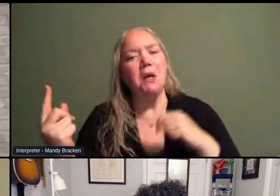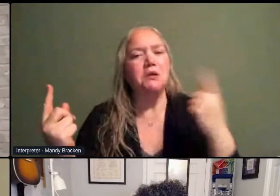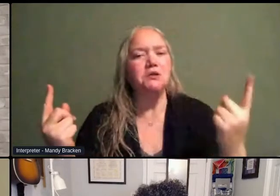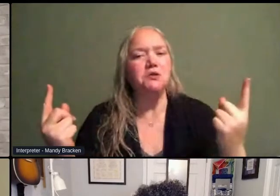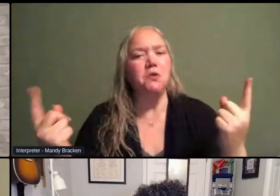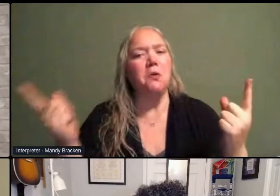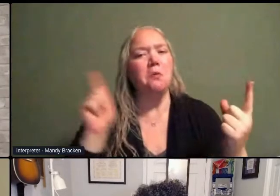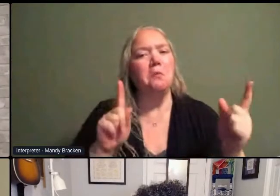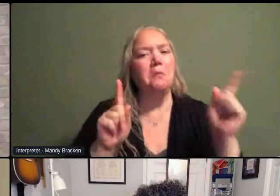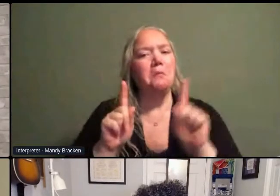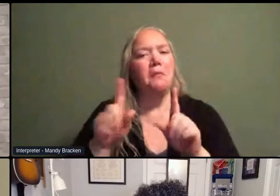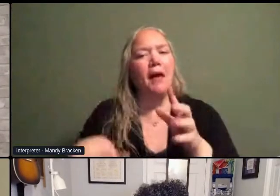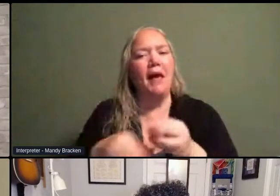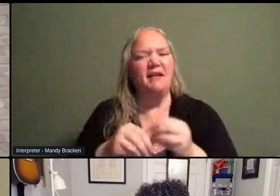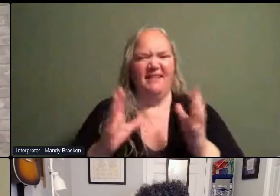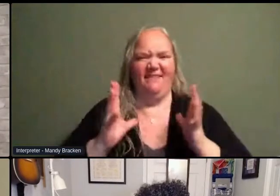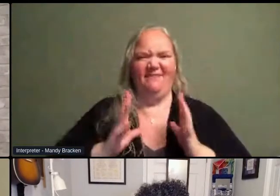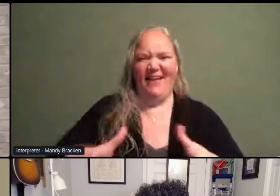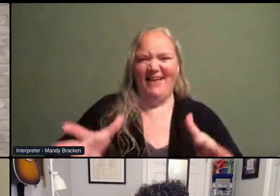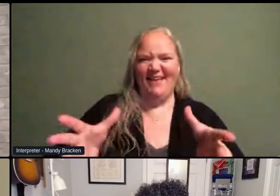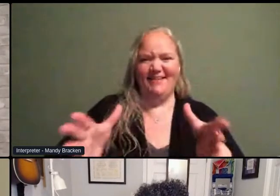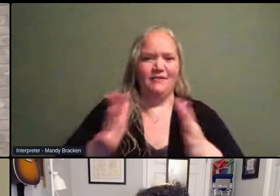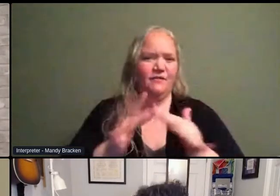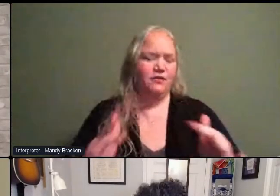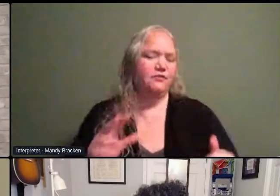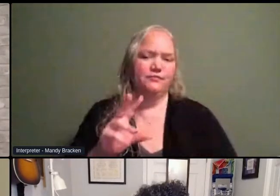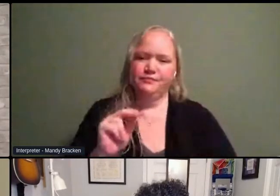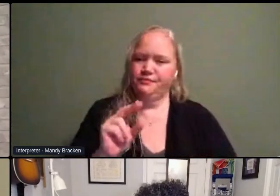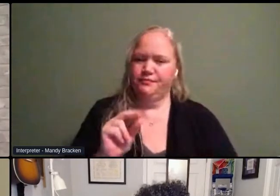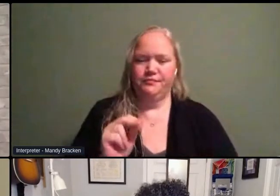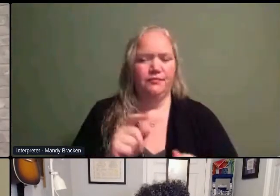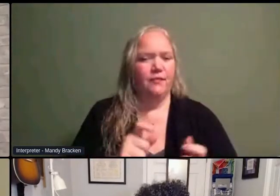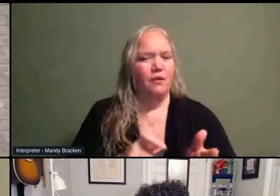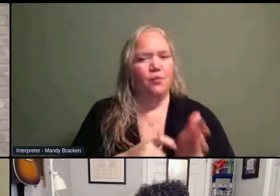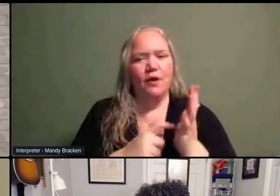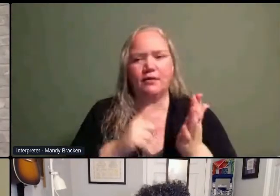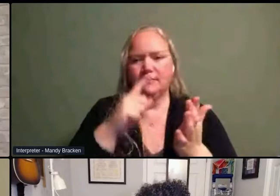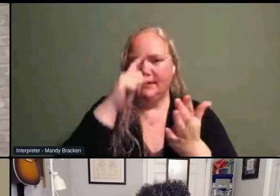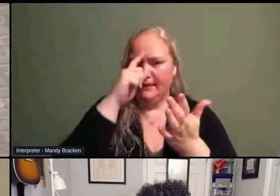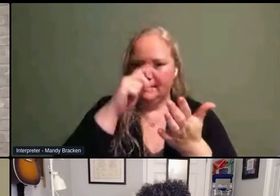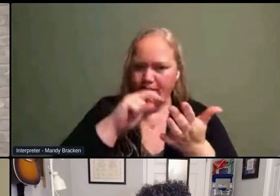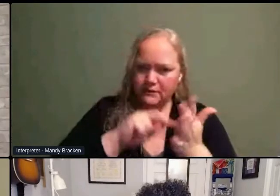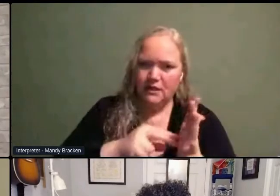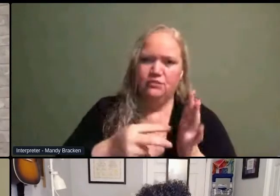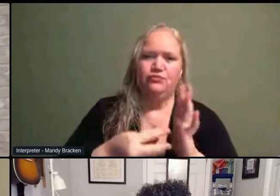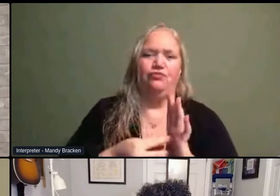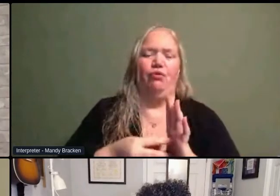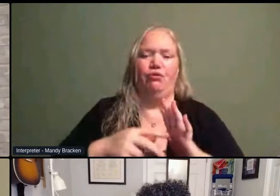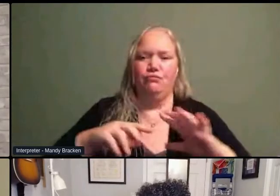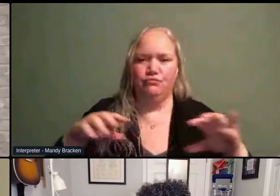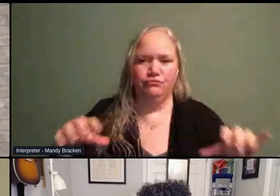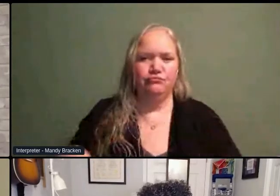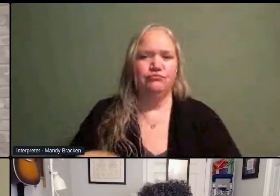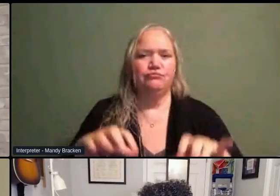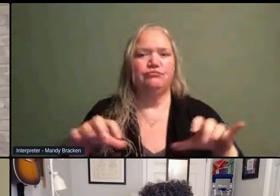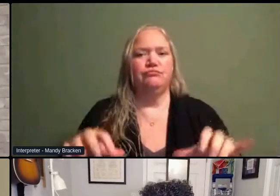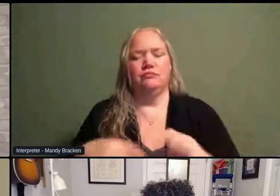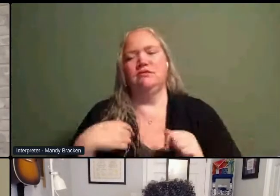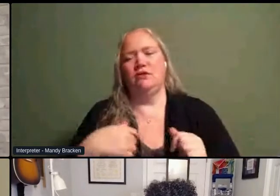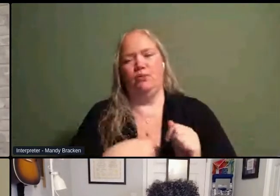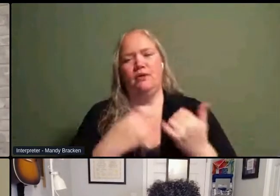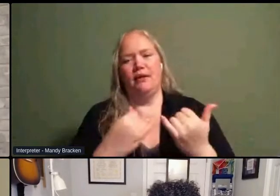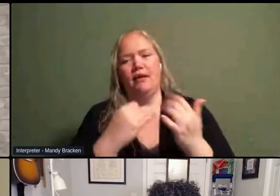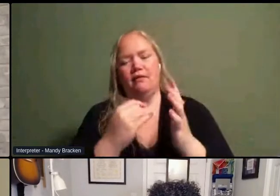the case. It takes intention. So we are reimagining our leadership development program to really put a pipeline in